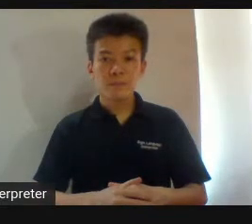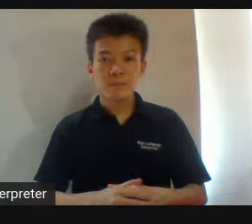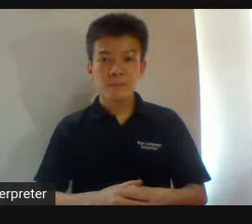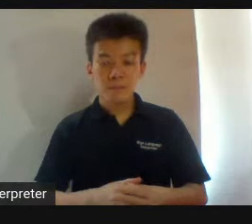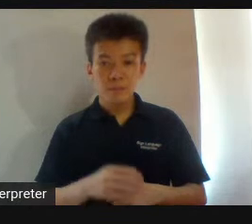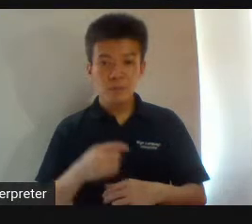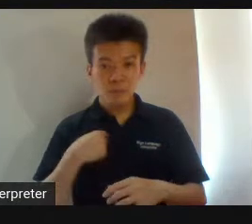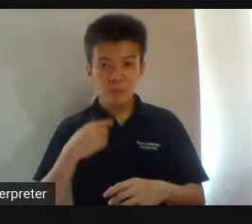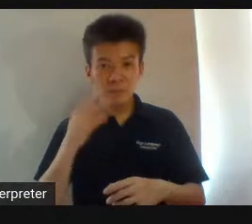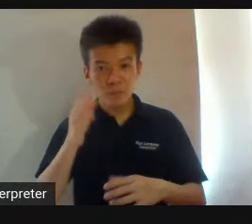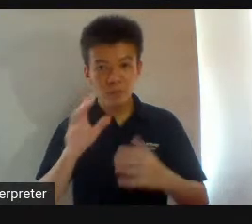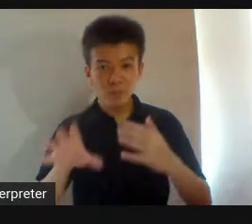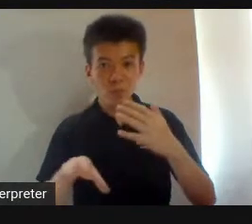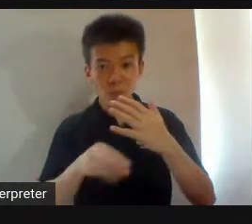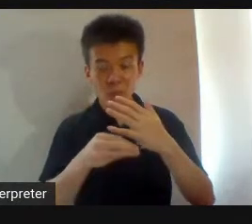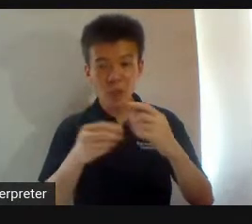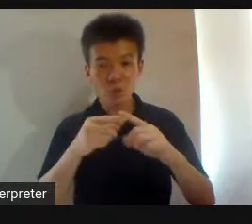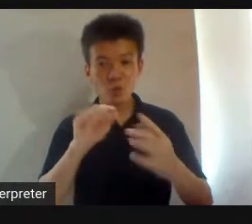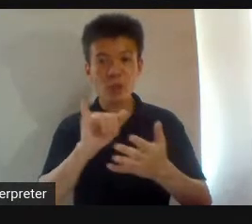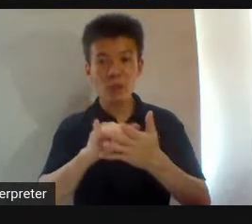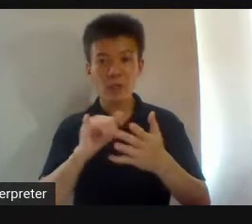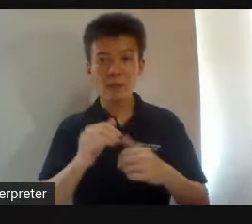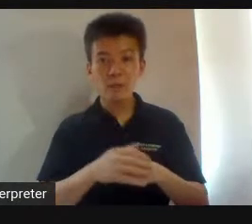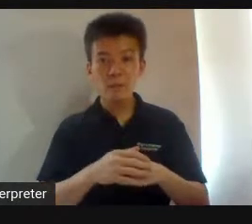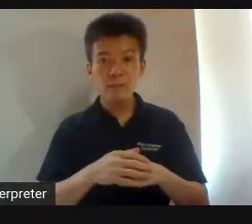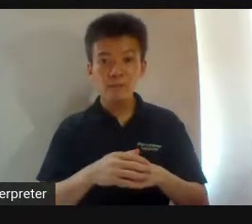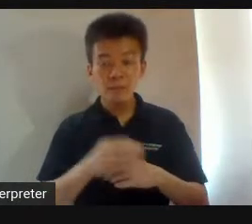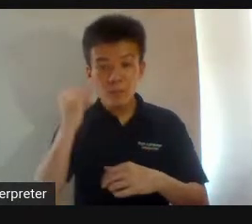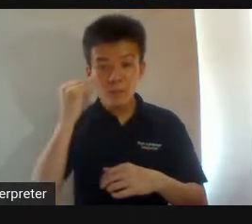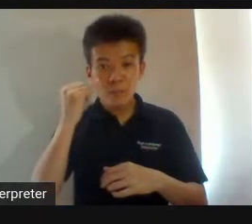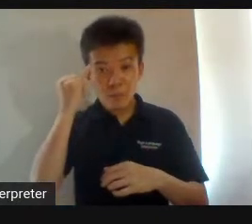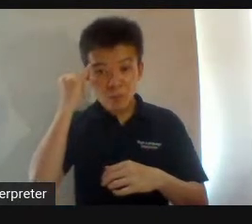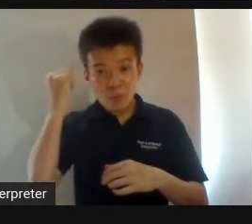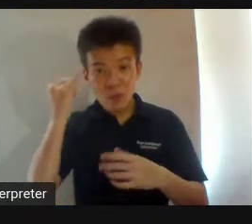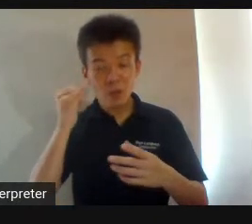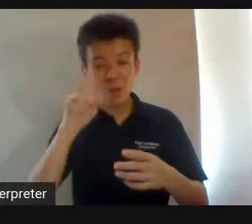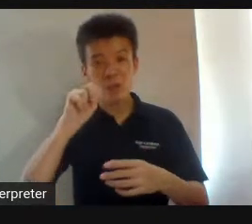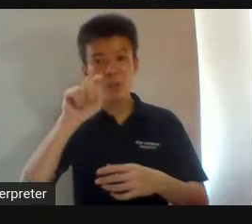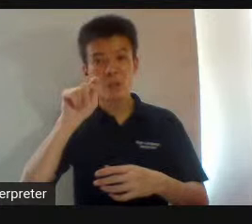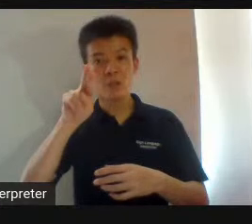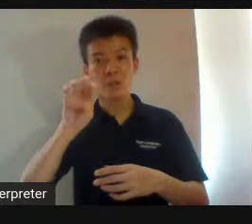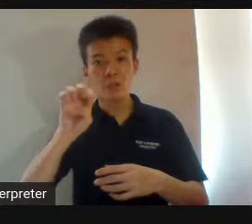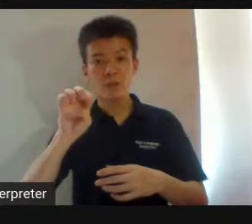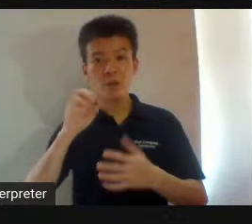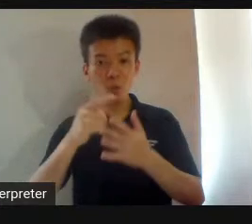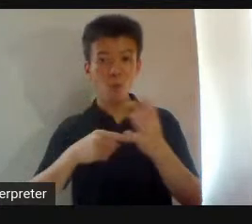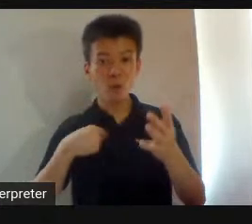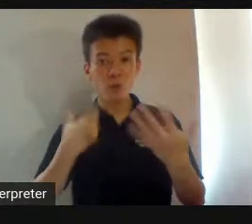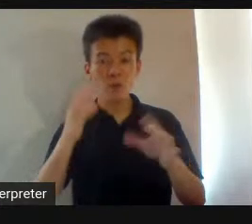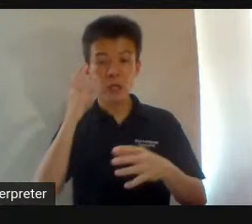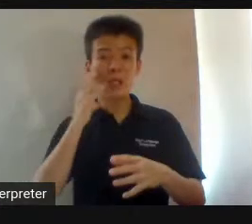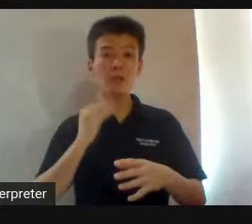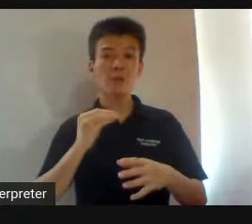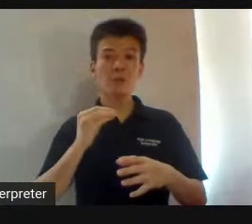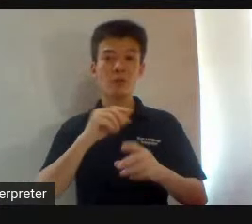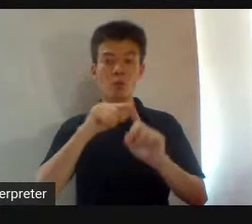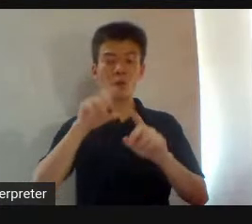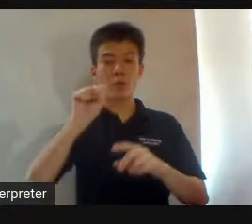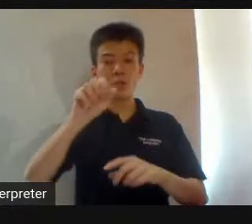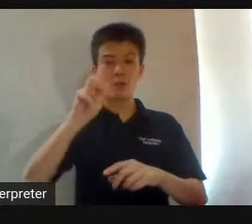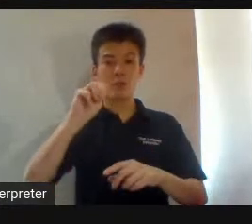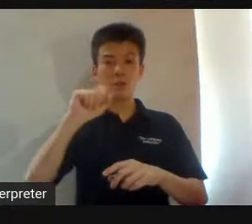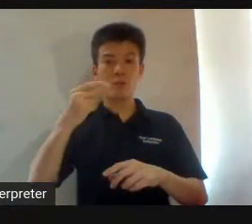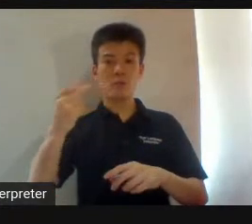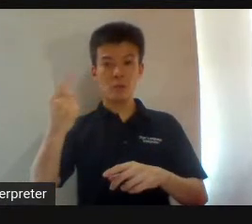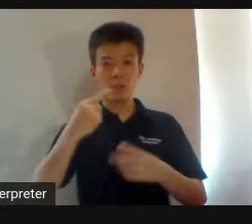I was just going to add to that, because the idea of the narrative being healing was one we experienced when SAMH came to Art